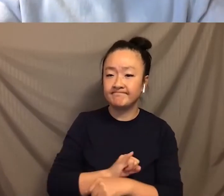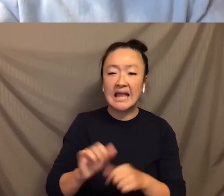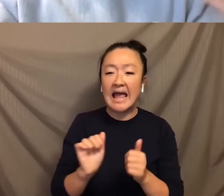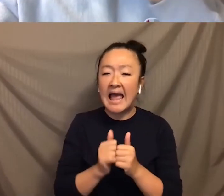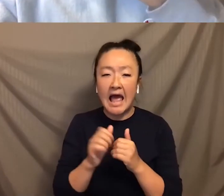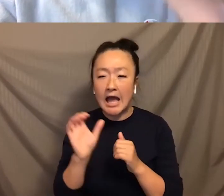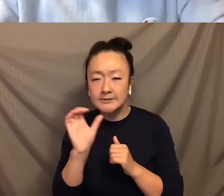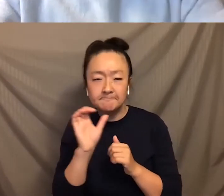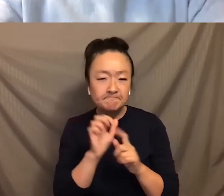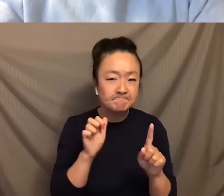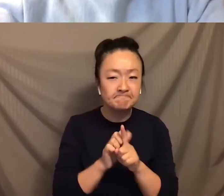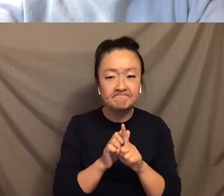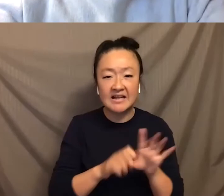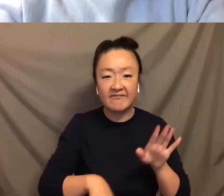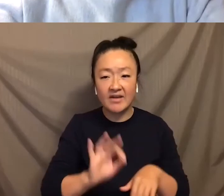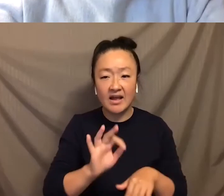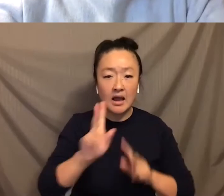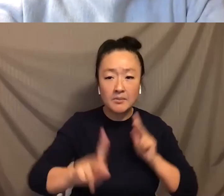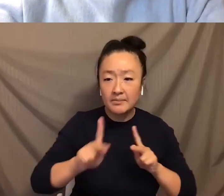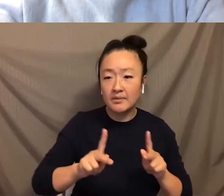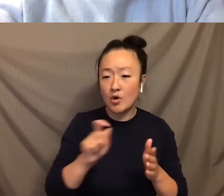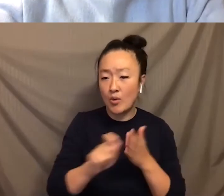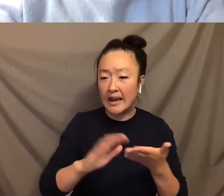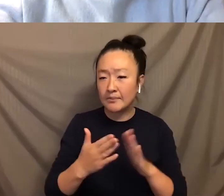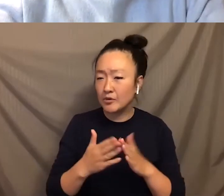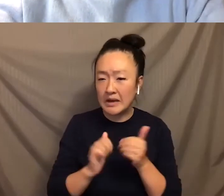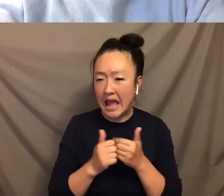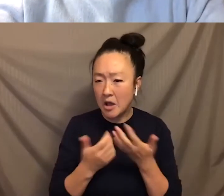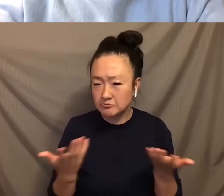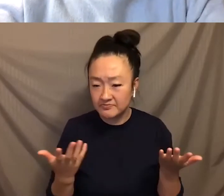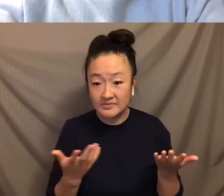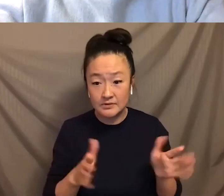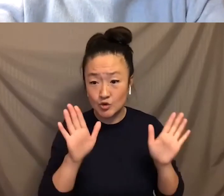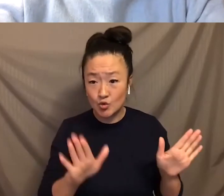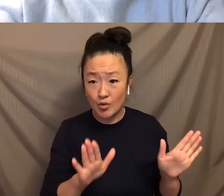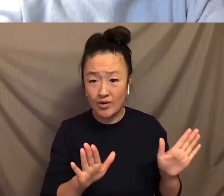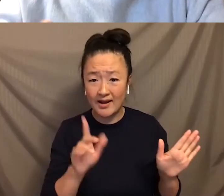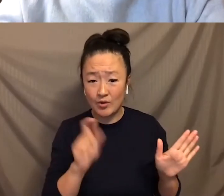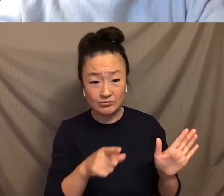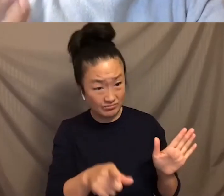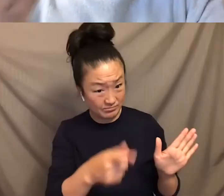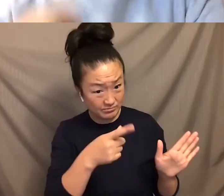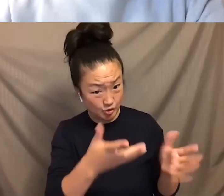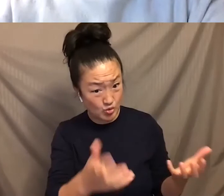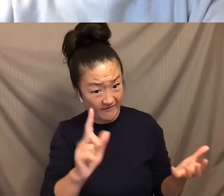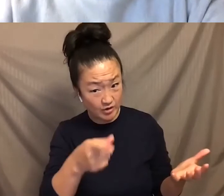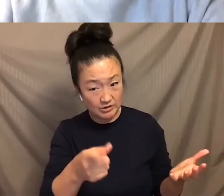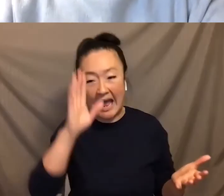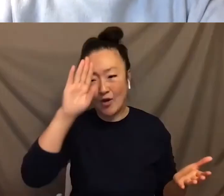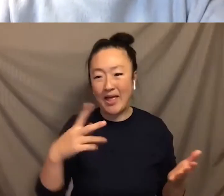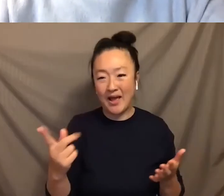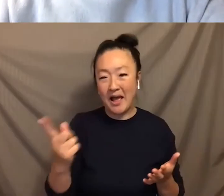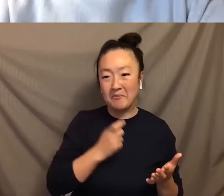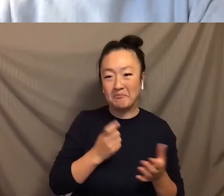did you find your writing community? That's a great question. Do you want to take this one first, Monique? Because I know this is to both of us, though, and I've